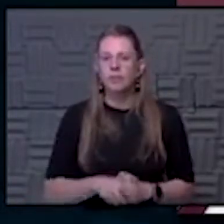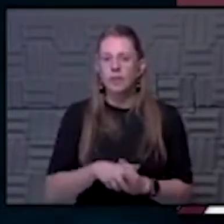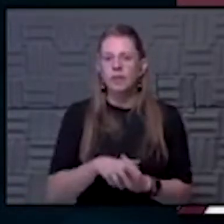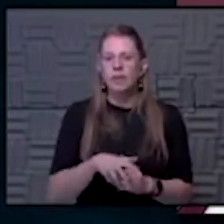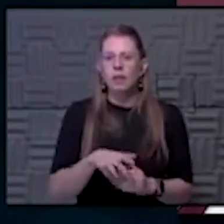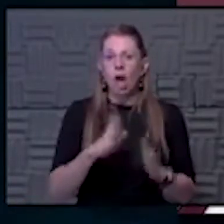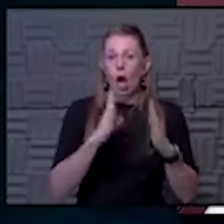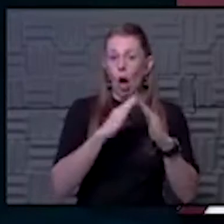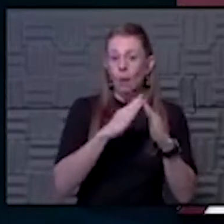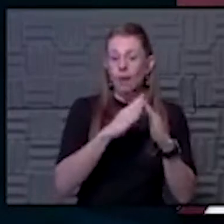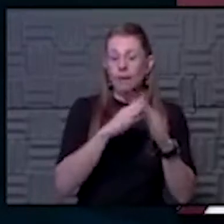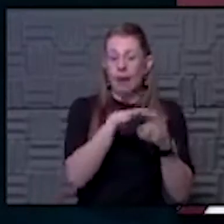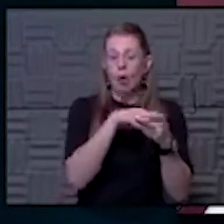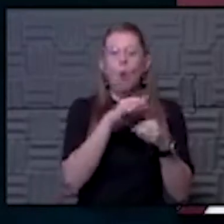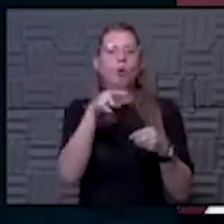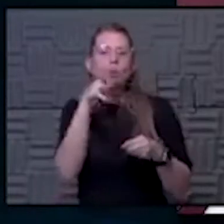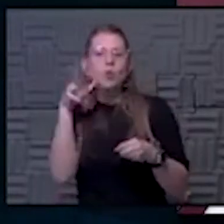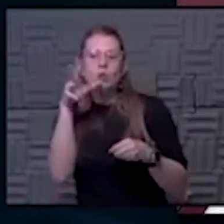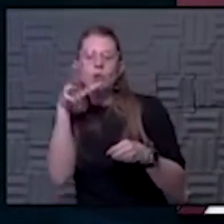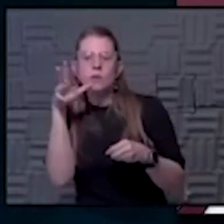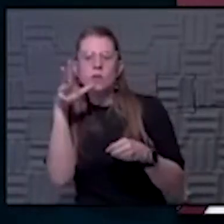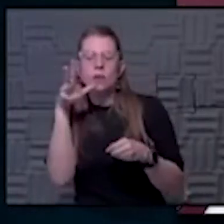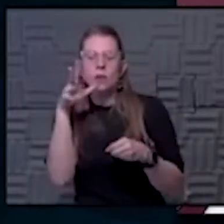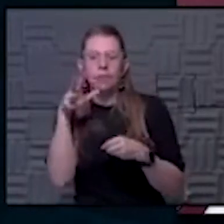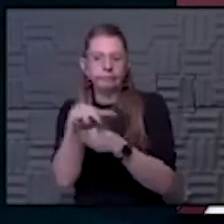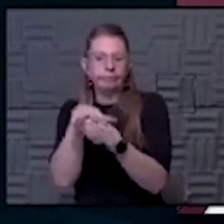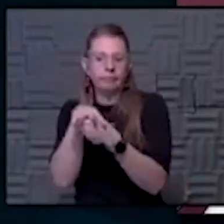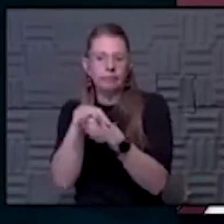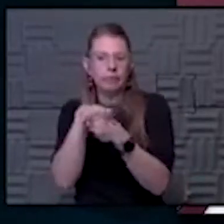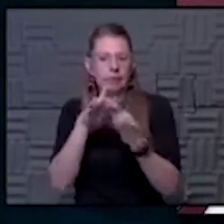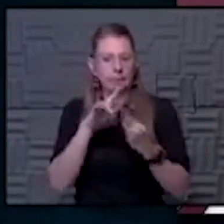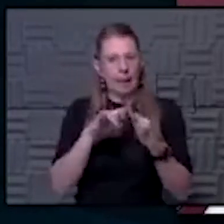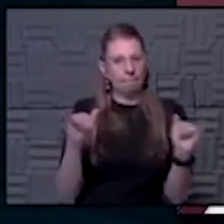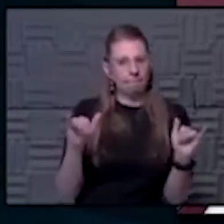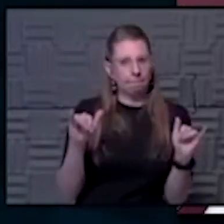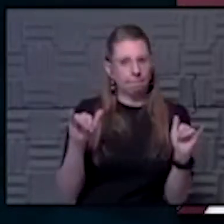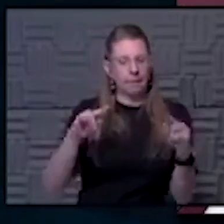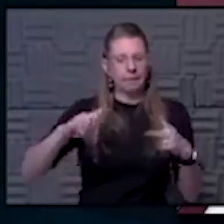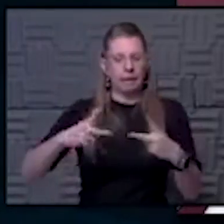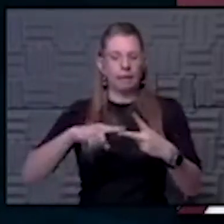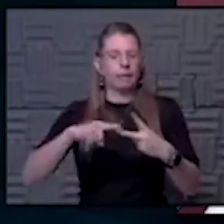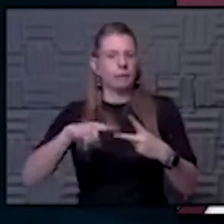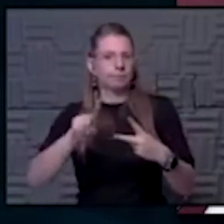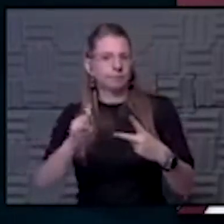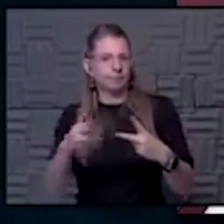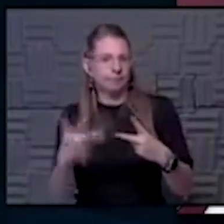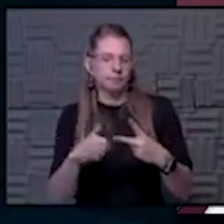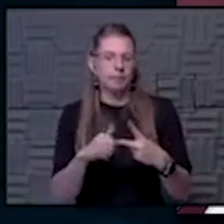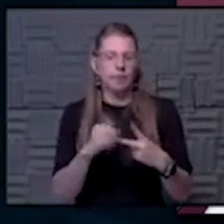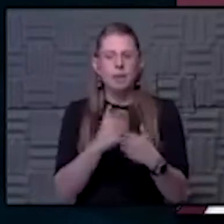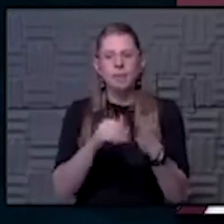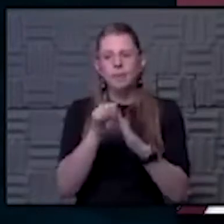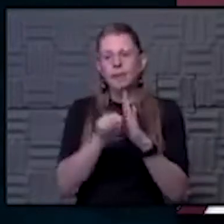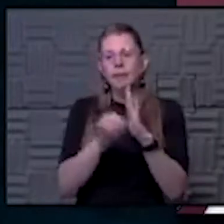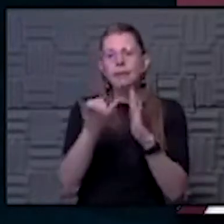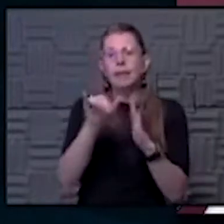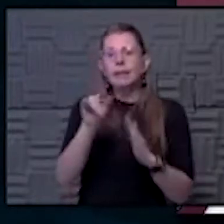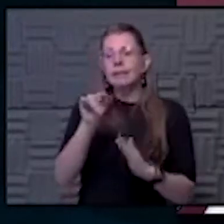targeted first, or will rural areas and urban areas probably see around the same time? My second question is, some states like Tennessee